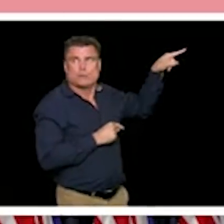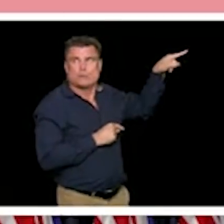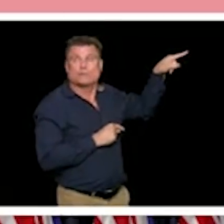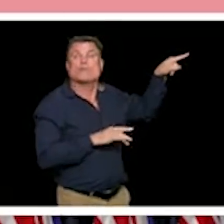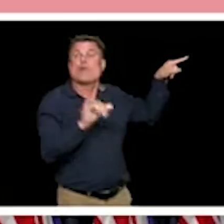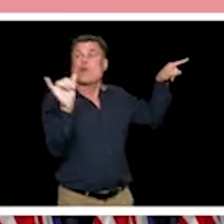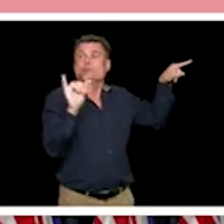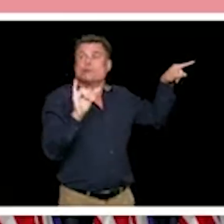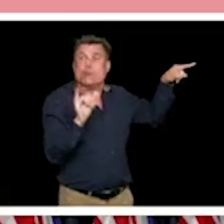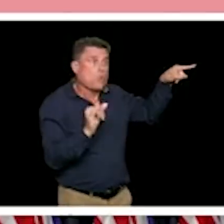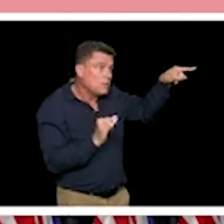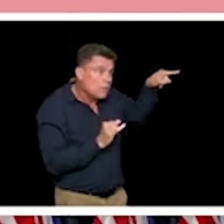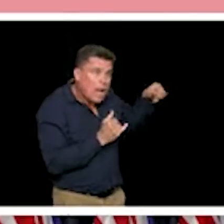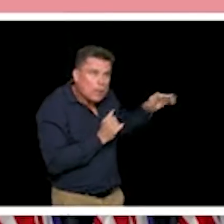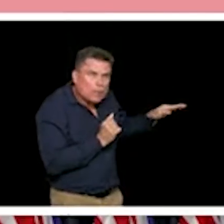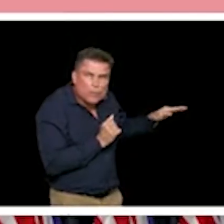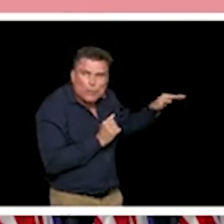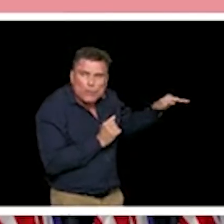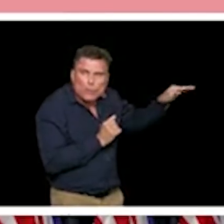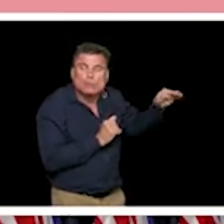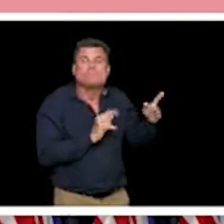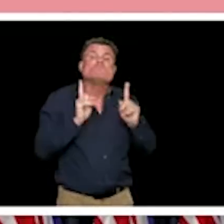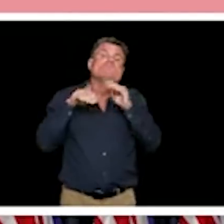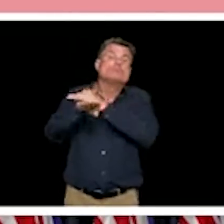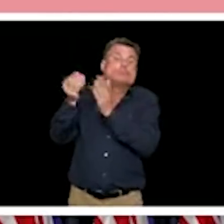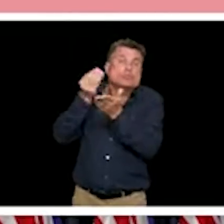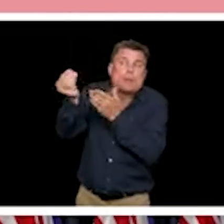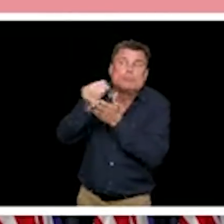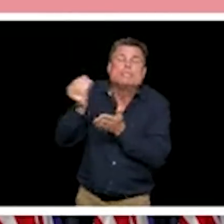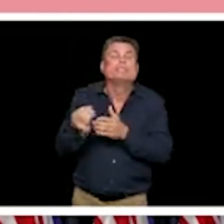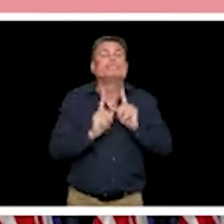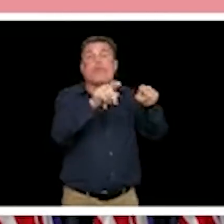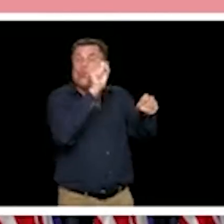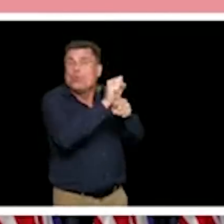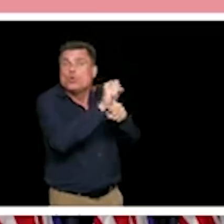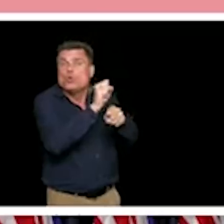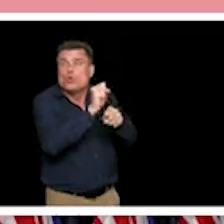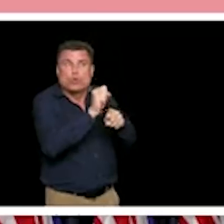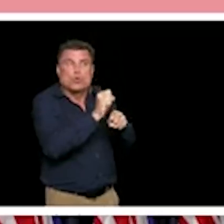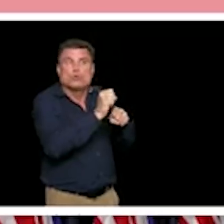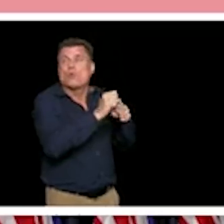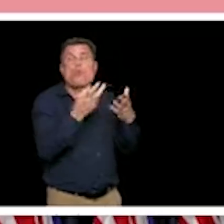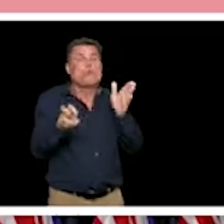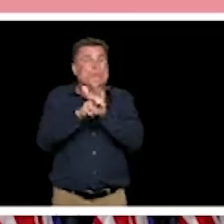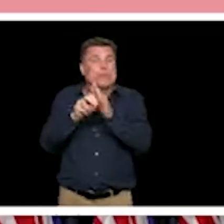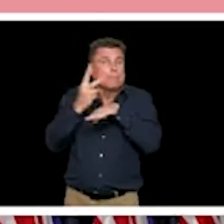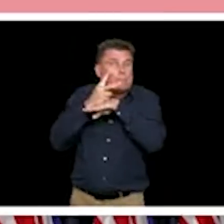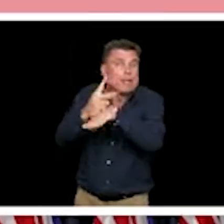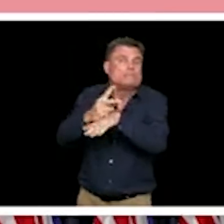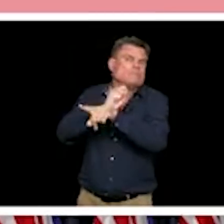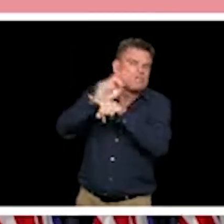also going to the grocery store, residential areas, retail areas more, workplaces and transit are increasing as